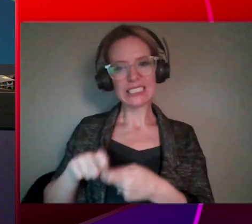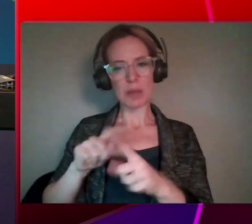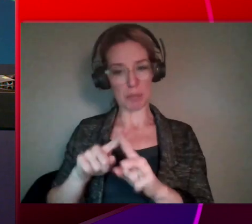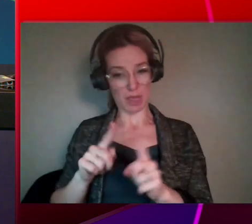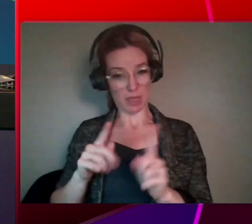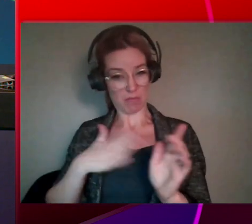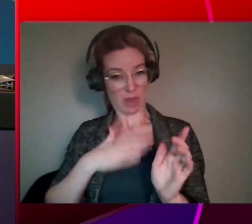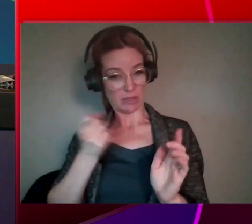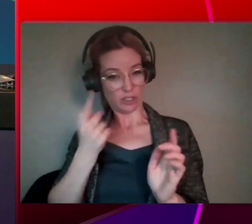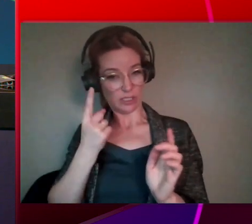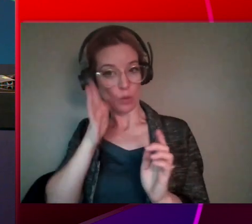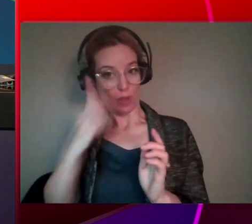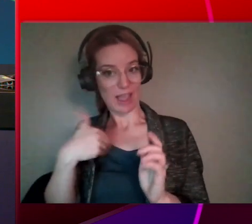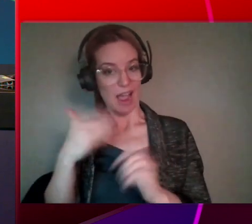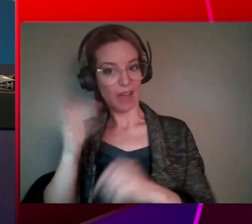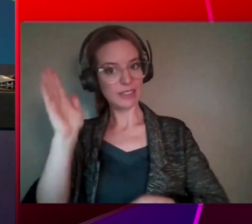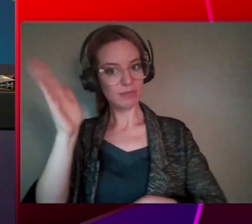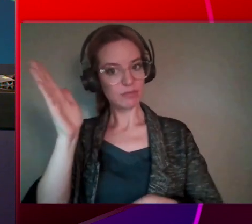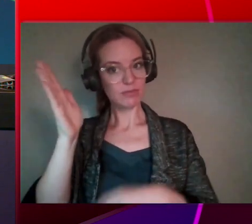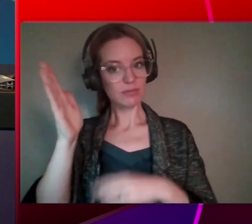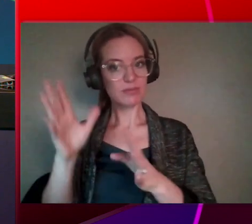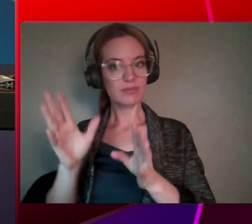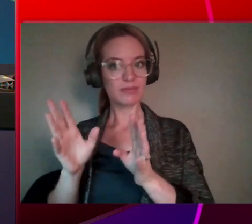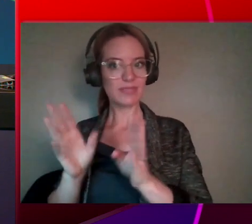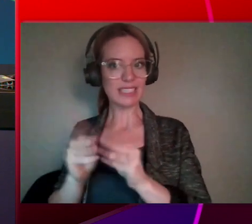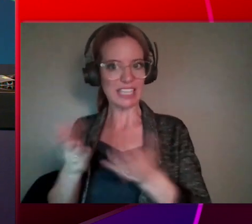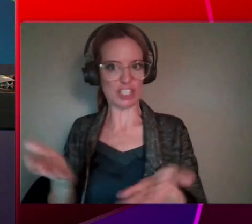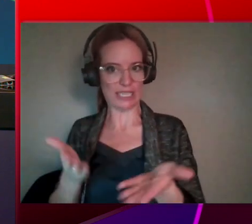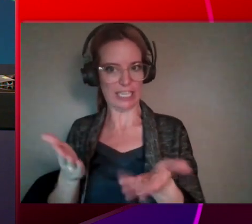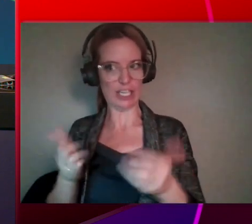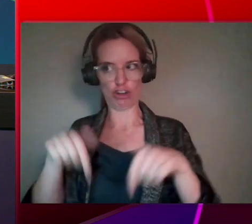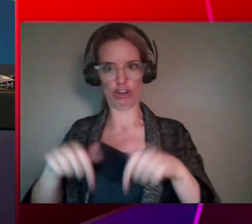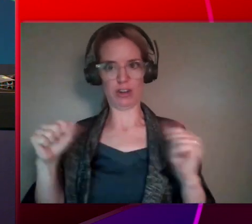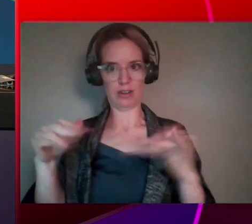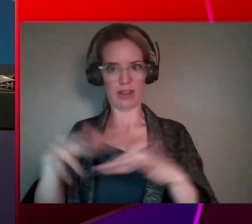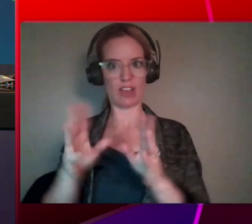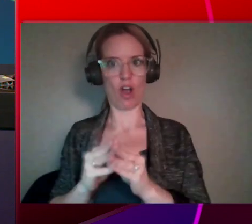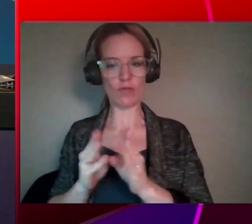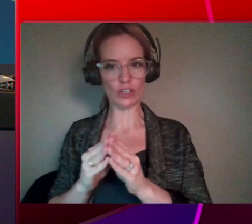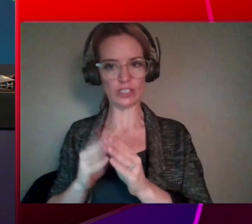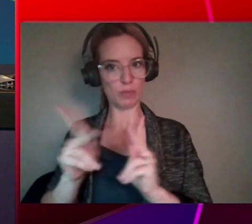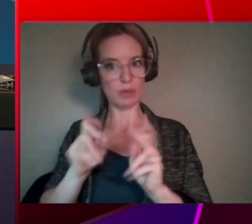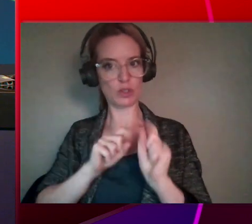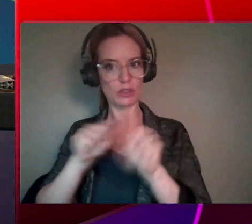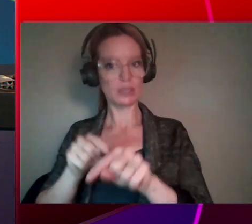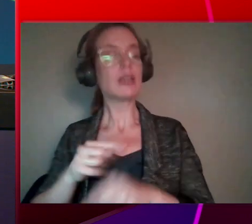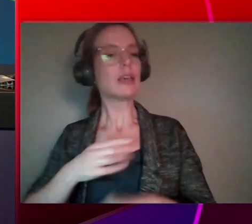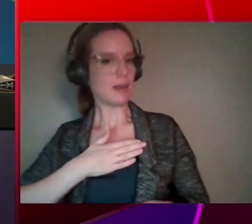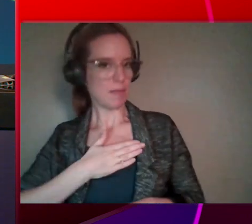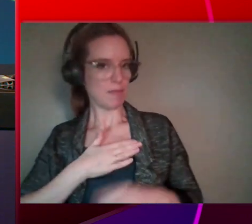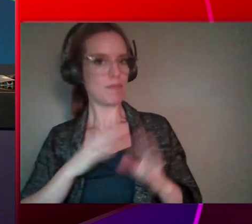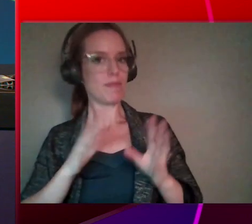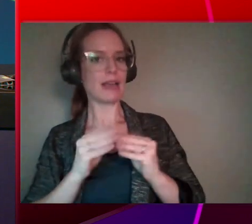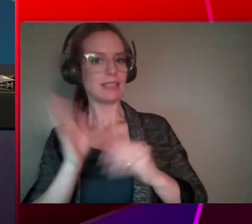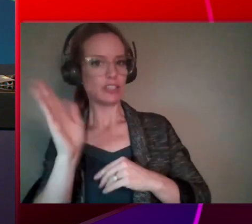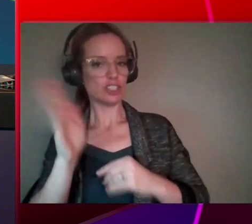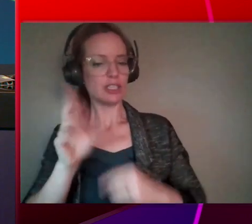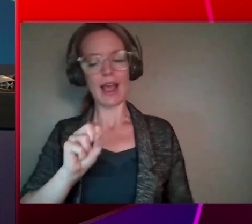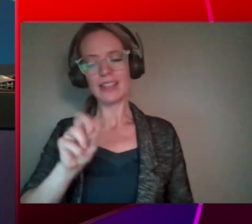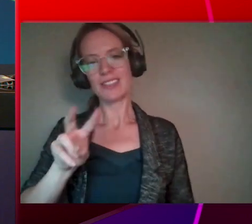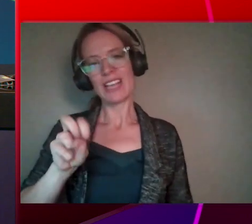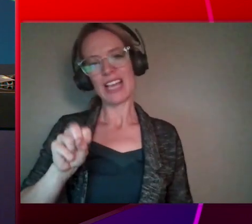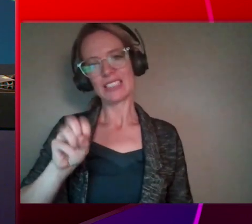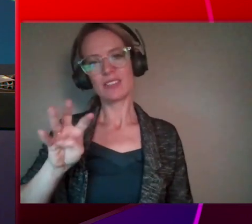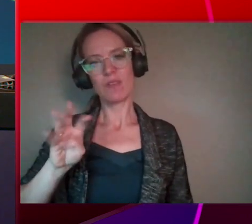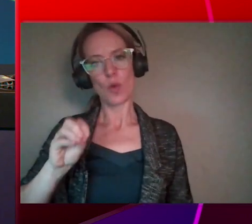at reInvent to attend. So I'm assuming you go more into that. So my session, SVS 404, is later tonight